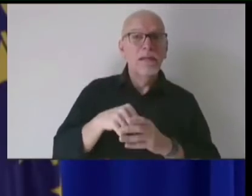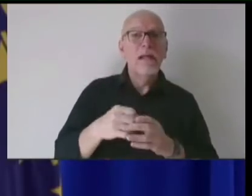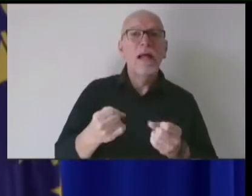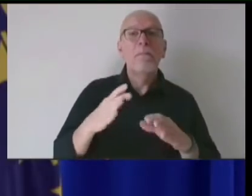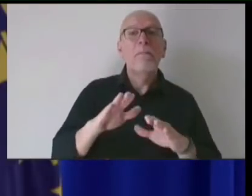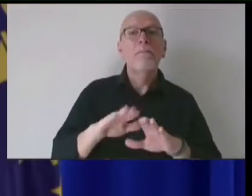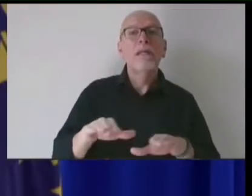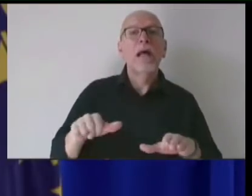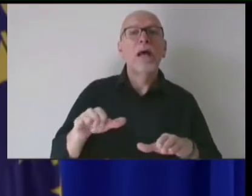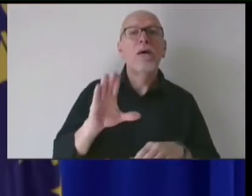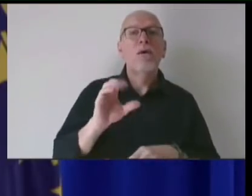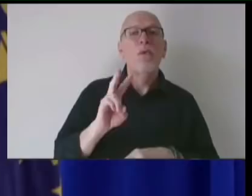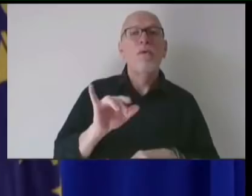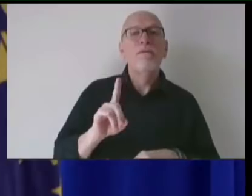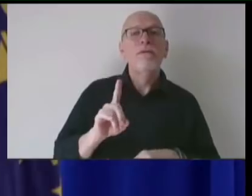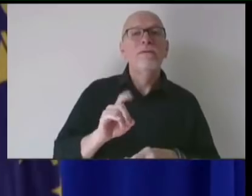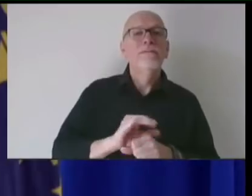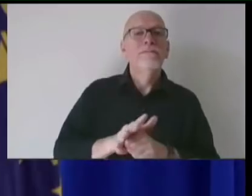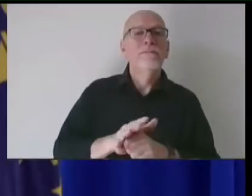COVID cases.